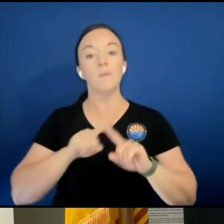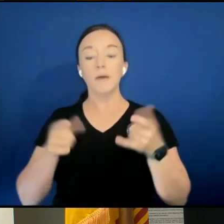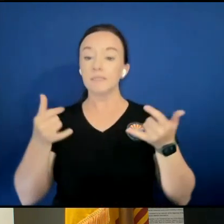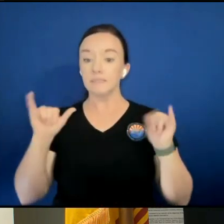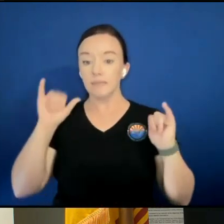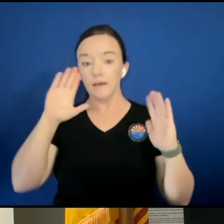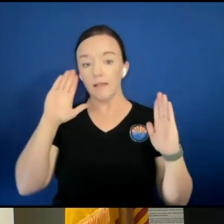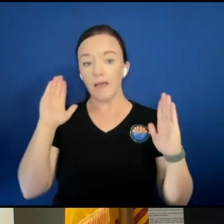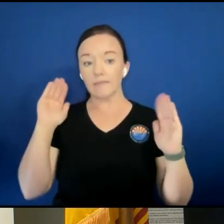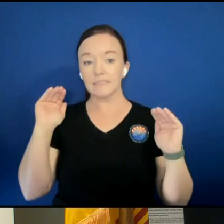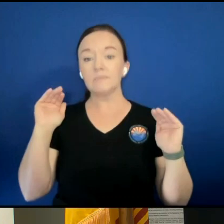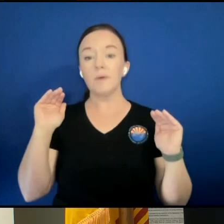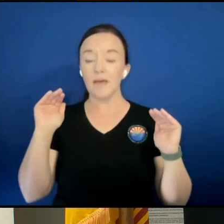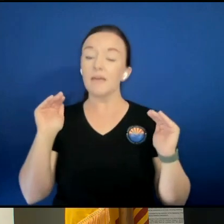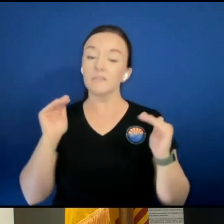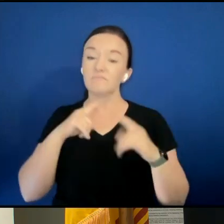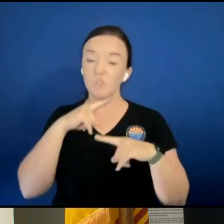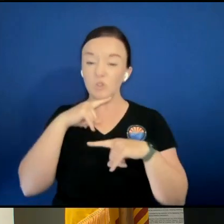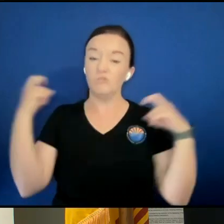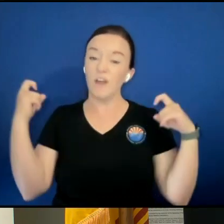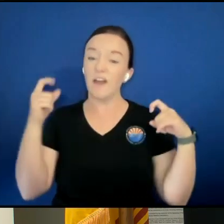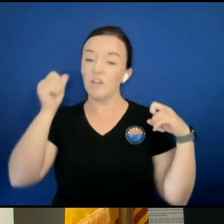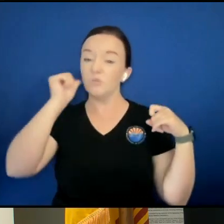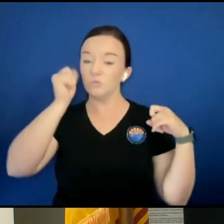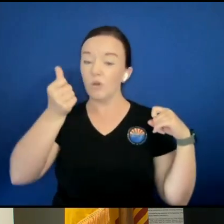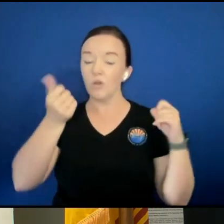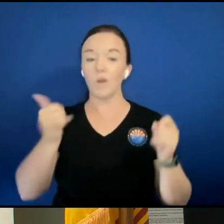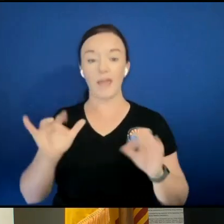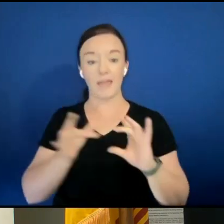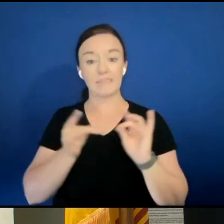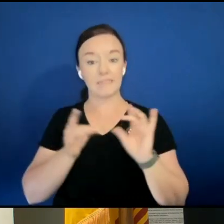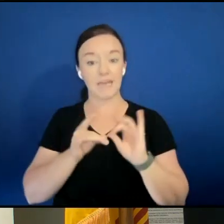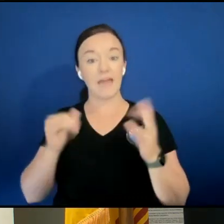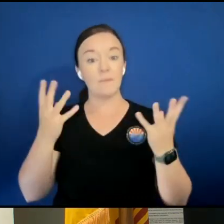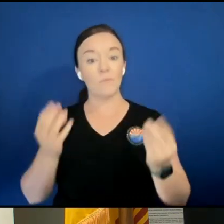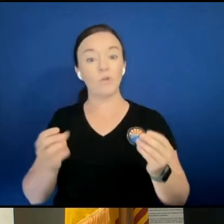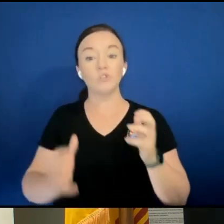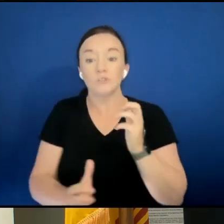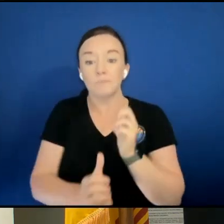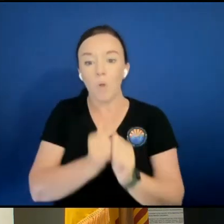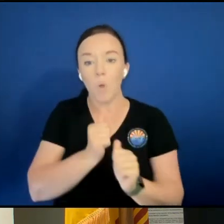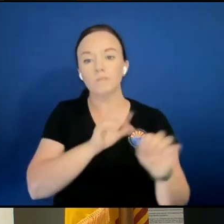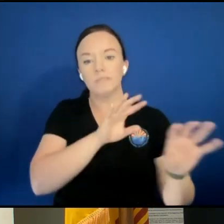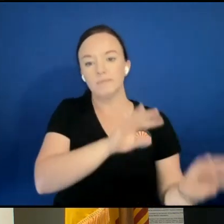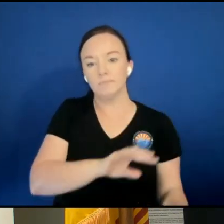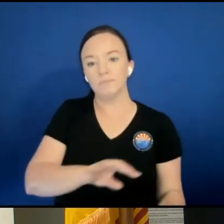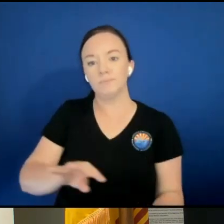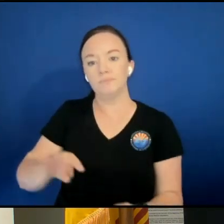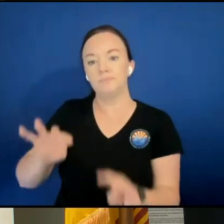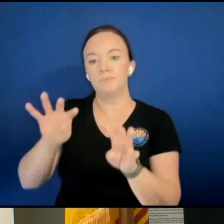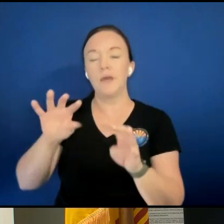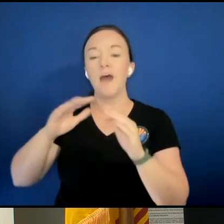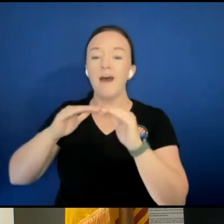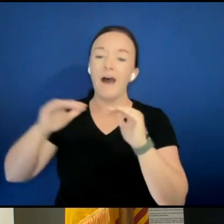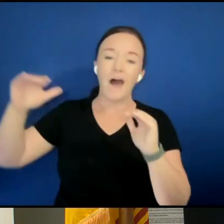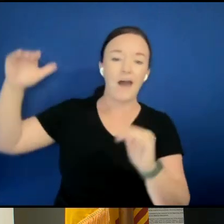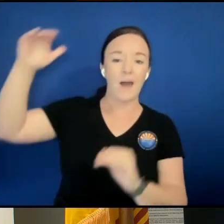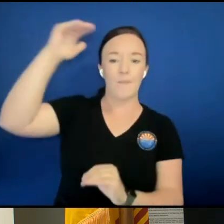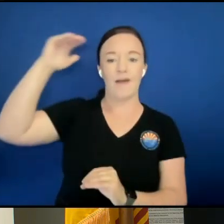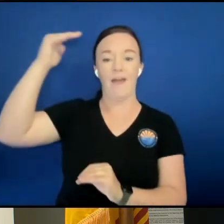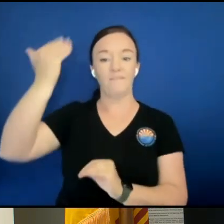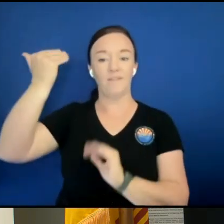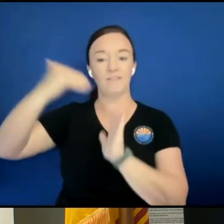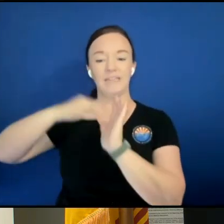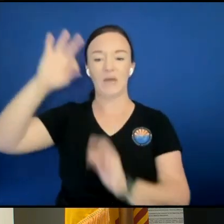be quite a bit dry tomorrow. As I mentioned, that moisture is mostly moving in at about 15,000 feet, not much